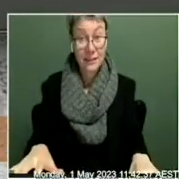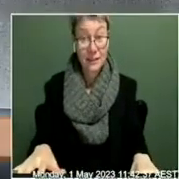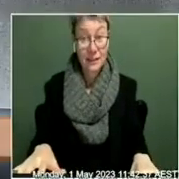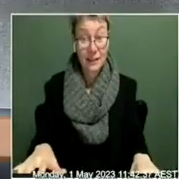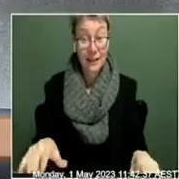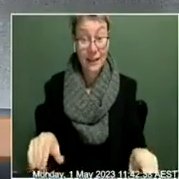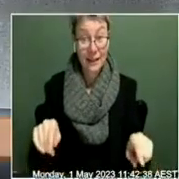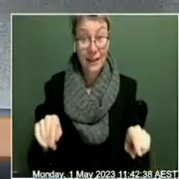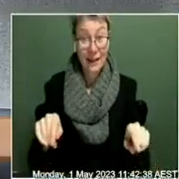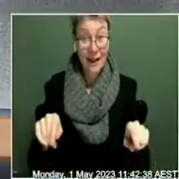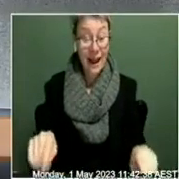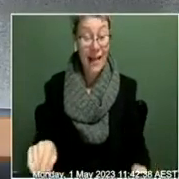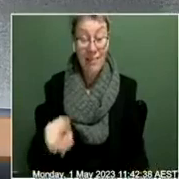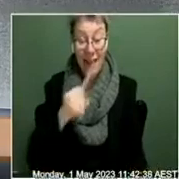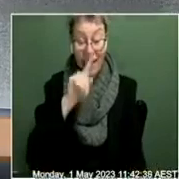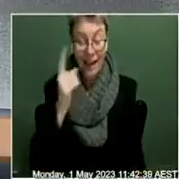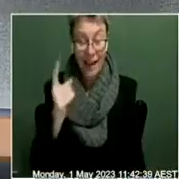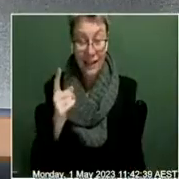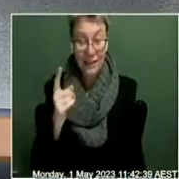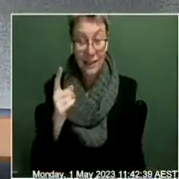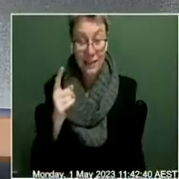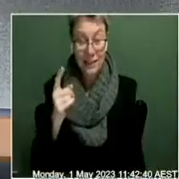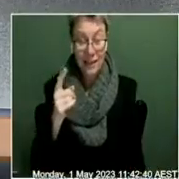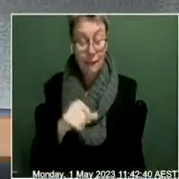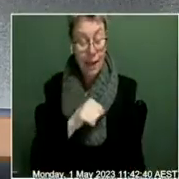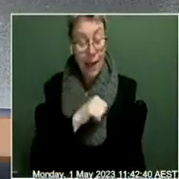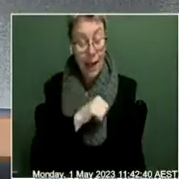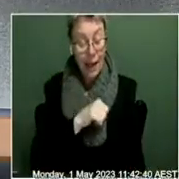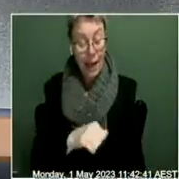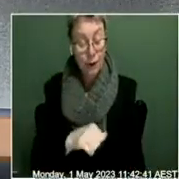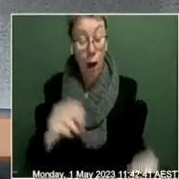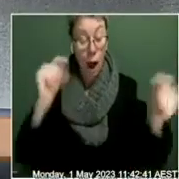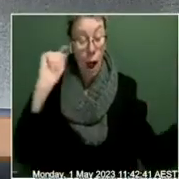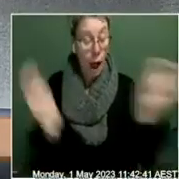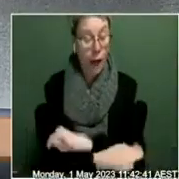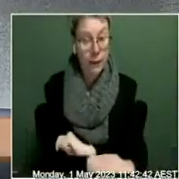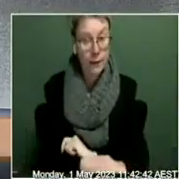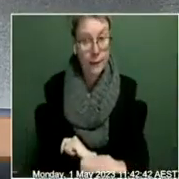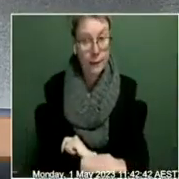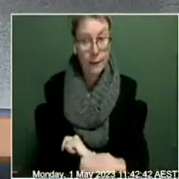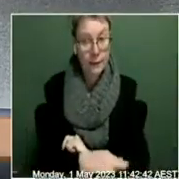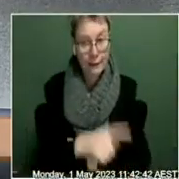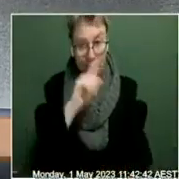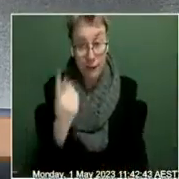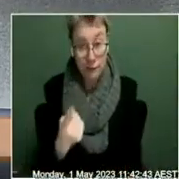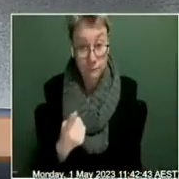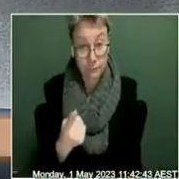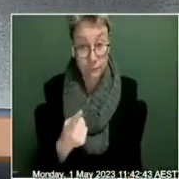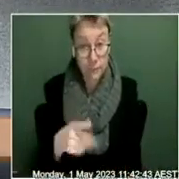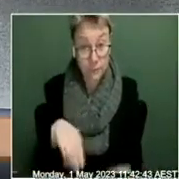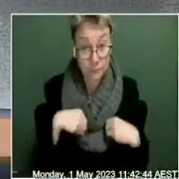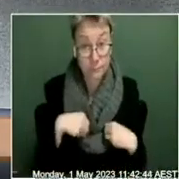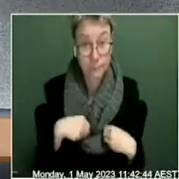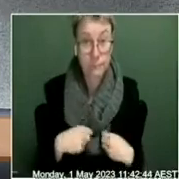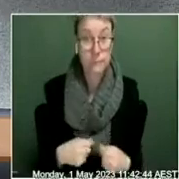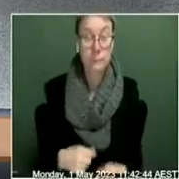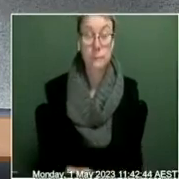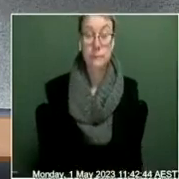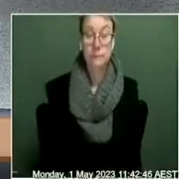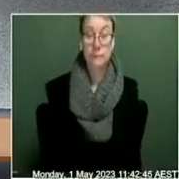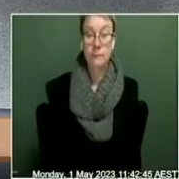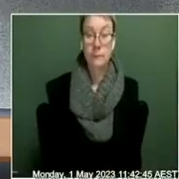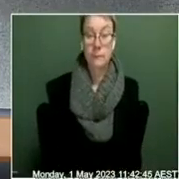I think that's right, that it's impossible to flick a switch on any complex health-led or